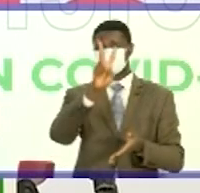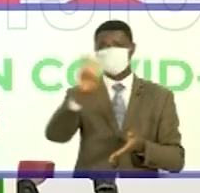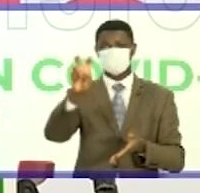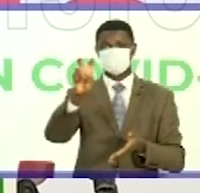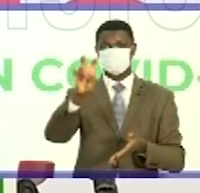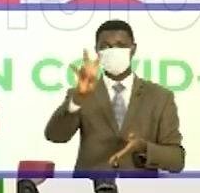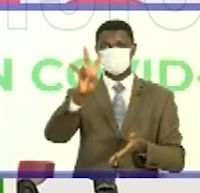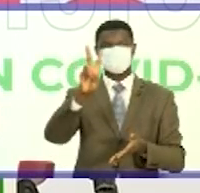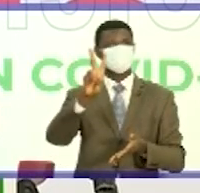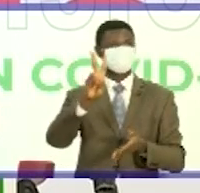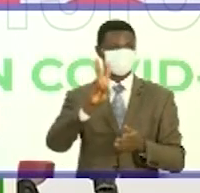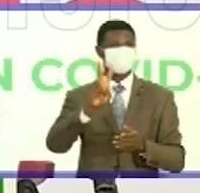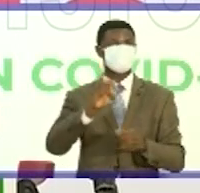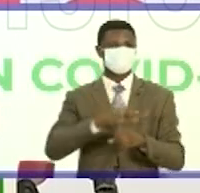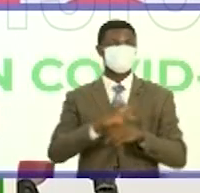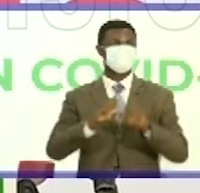825,272 cases.